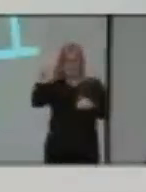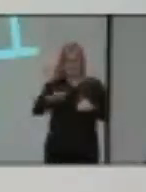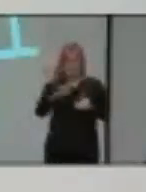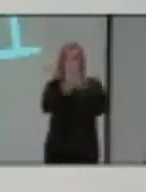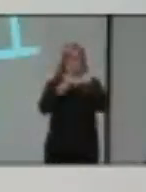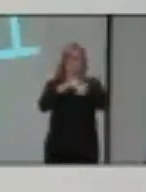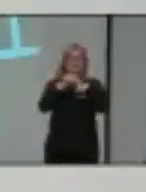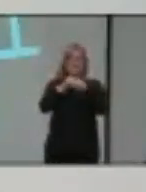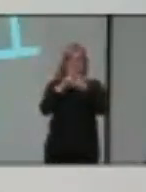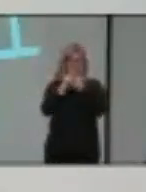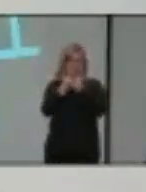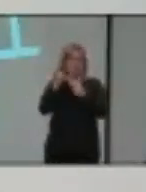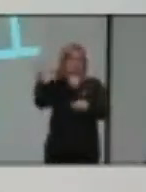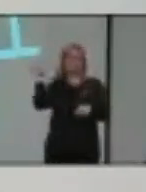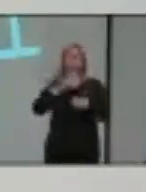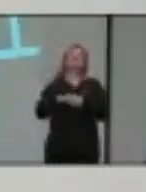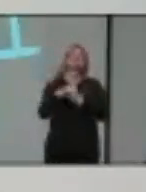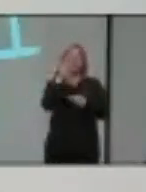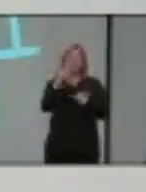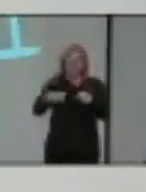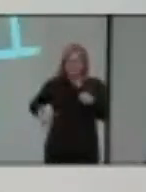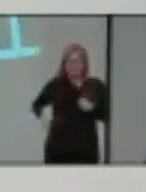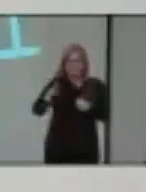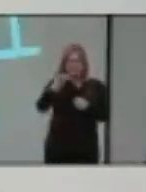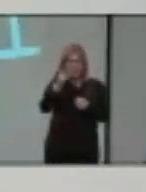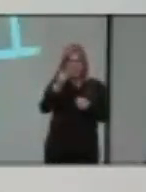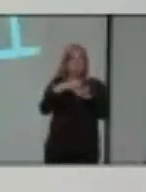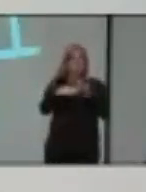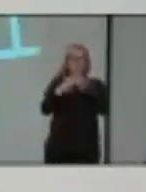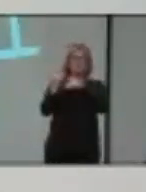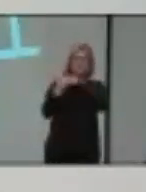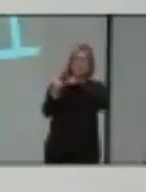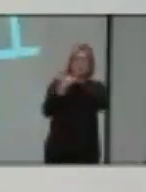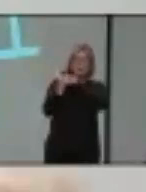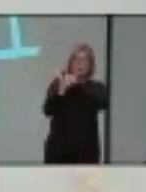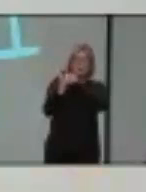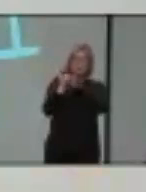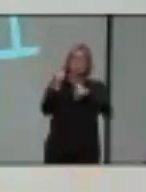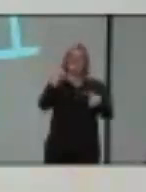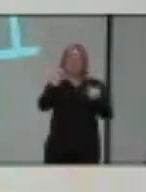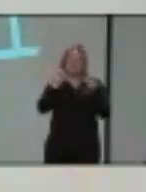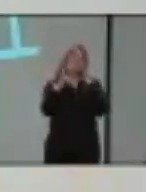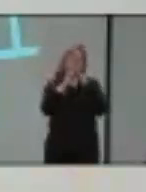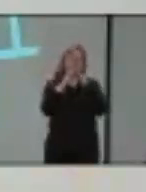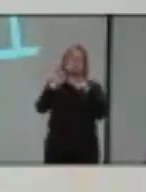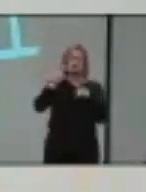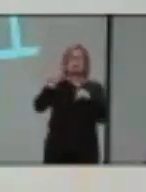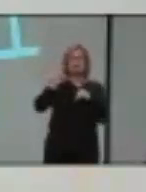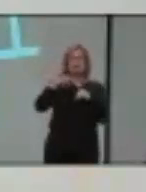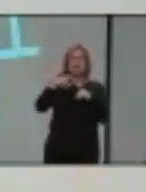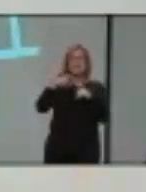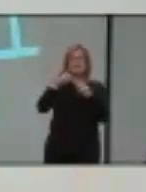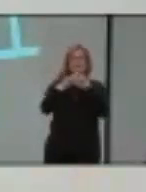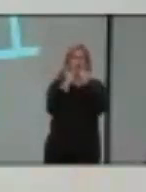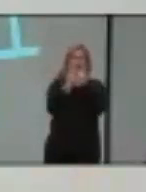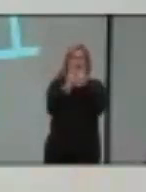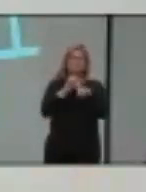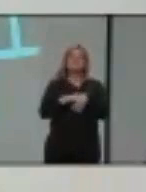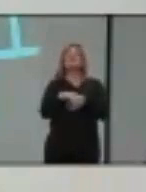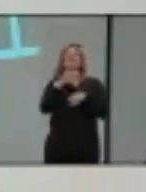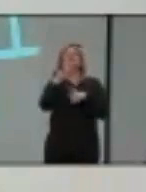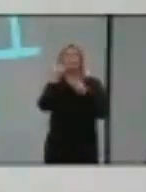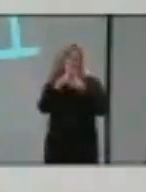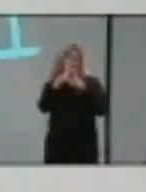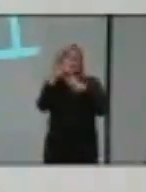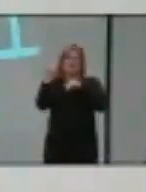part-time department. We carry these little pagers, and whenever there was a call, it was like a township department in out of Aurora. So